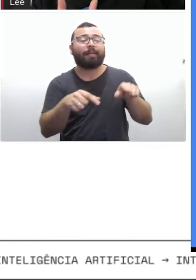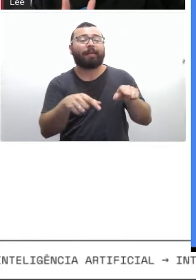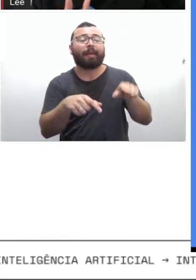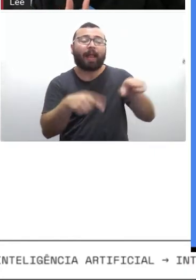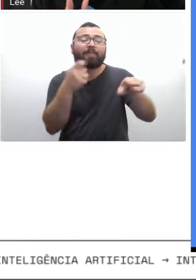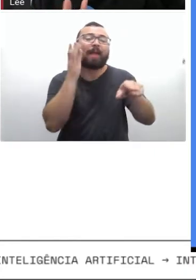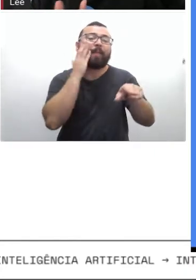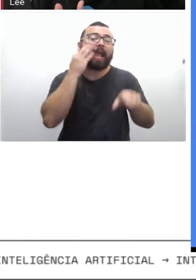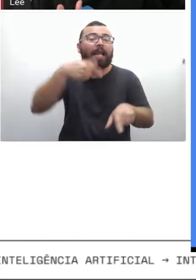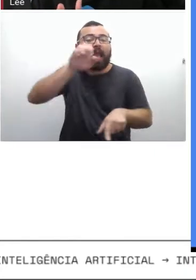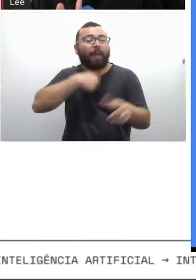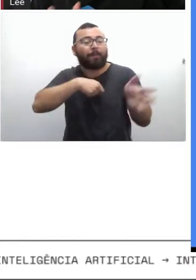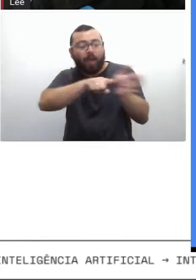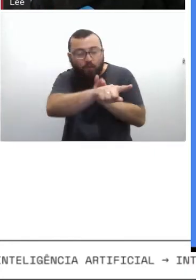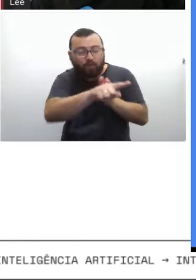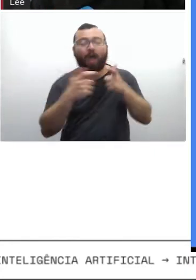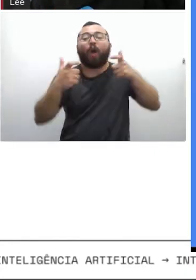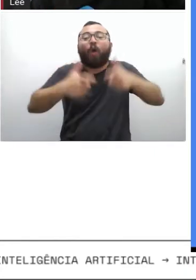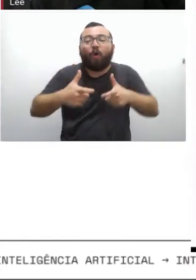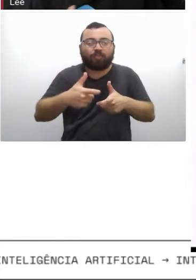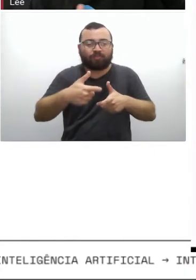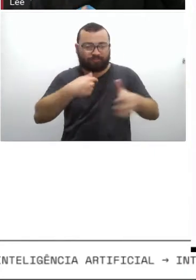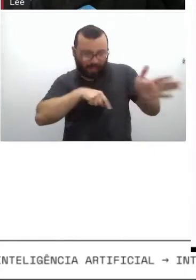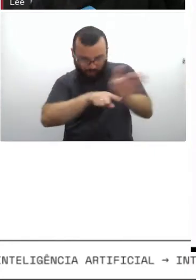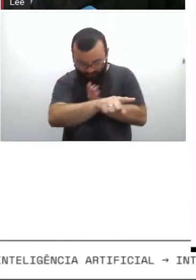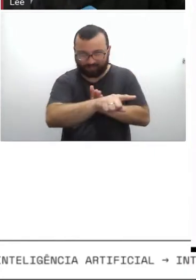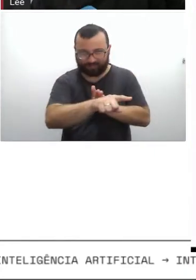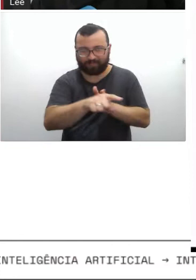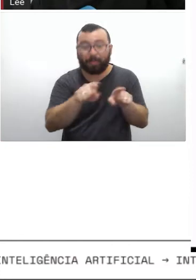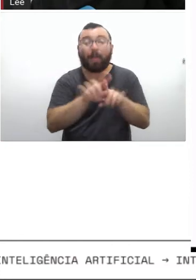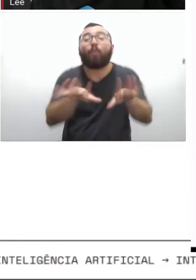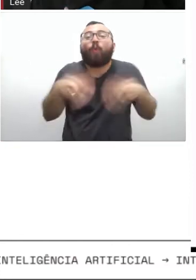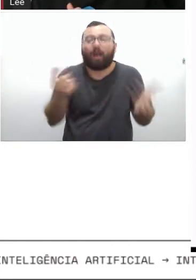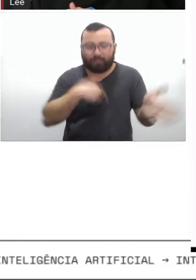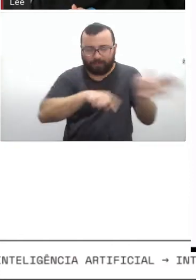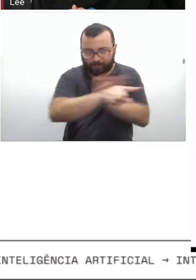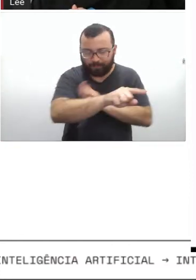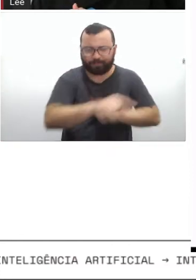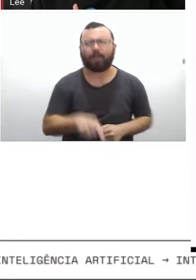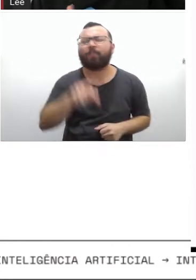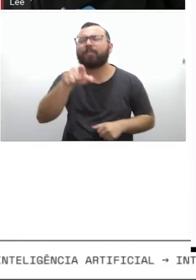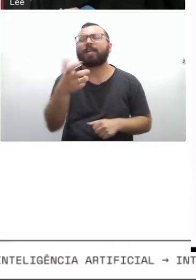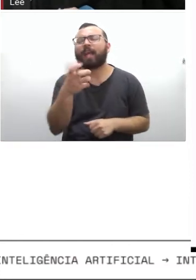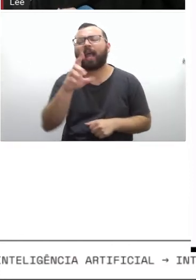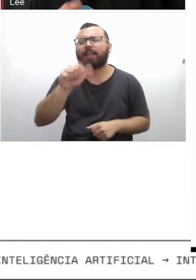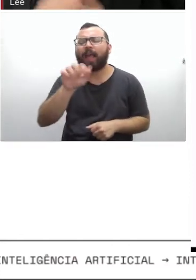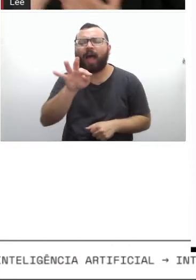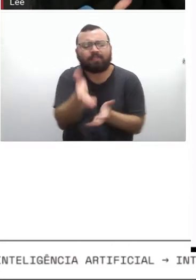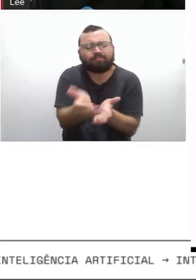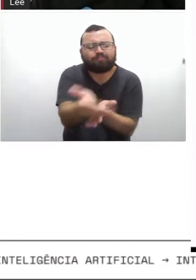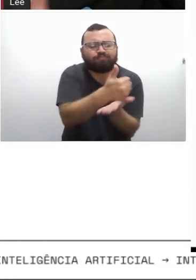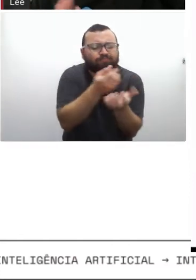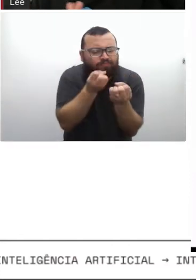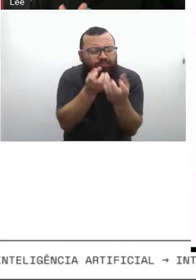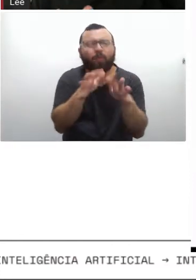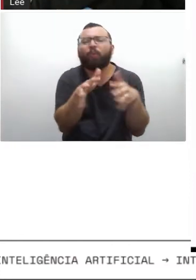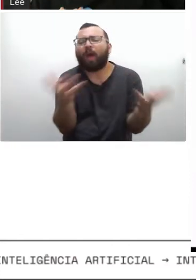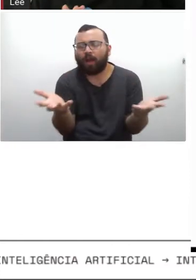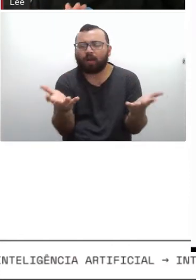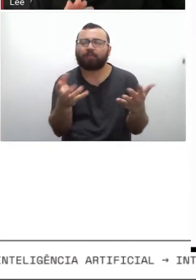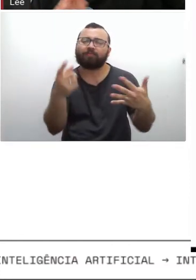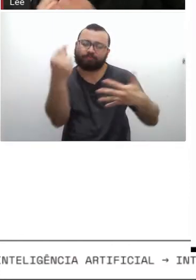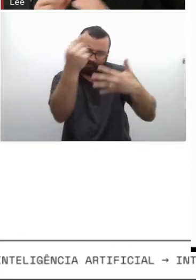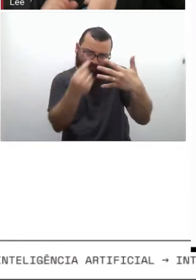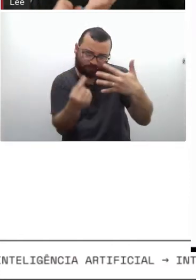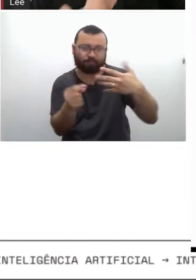who, when, and where. So the types of data points that you want to collect here, of course, will be the session